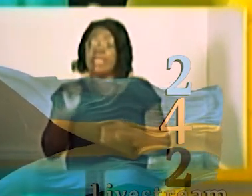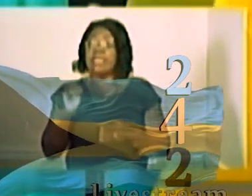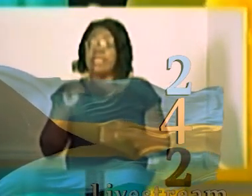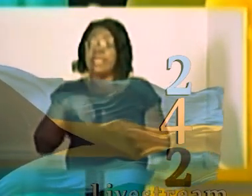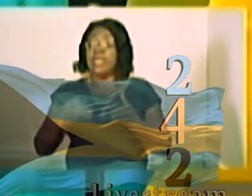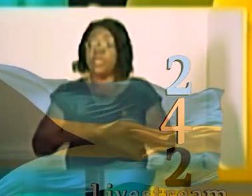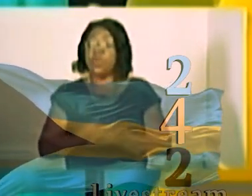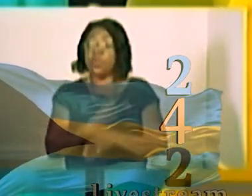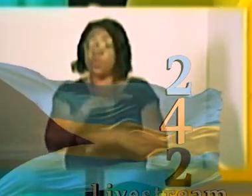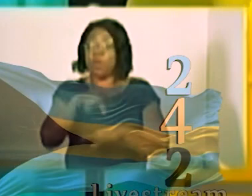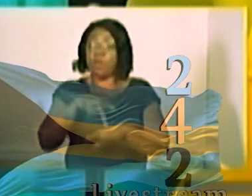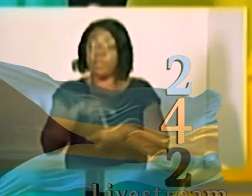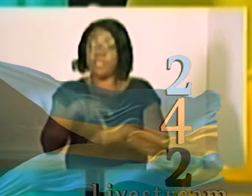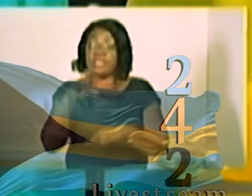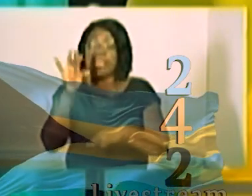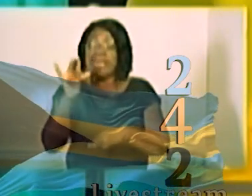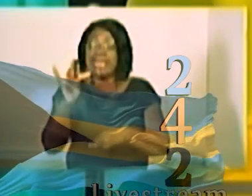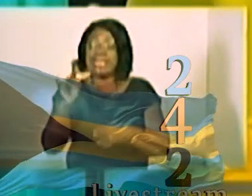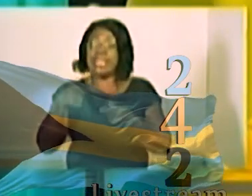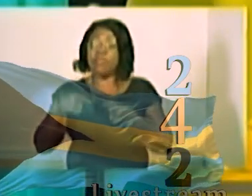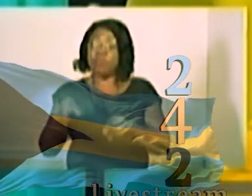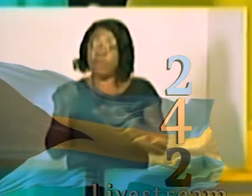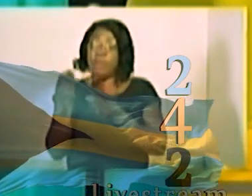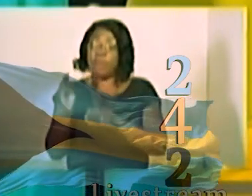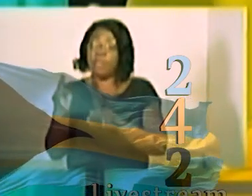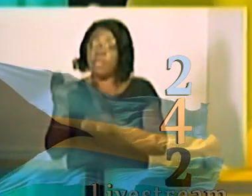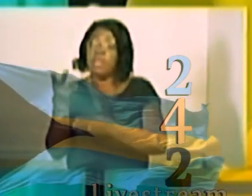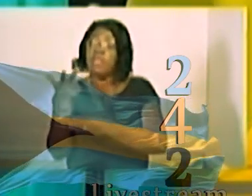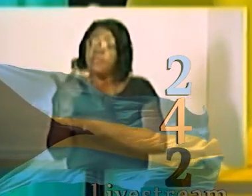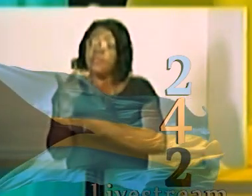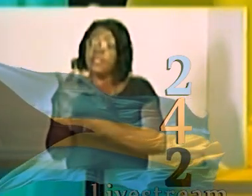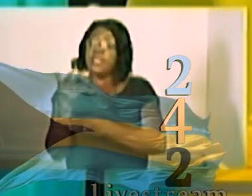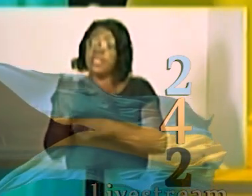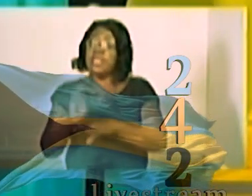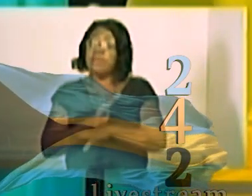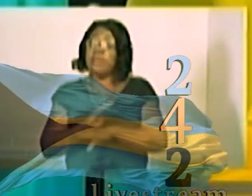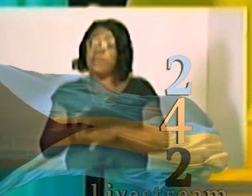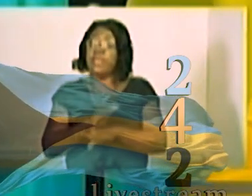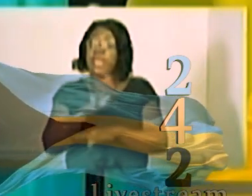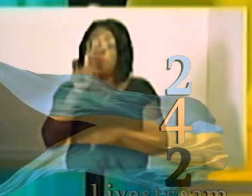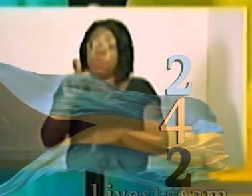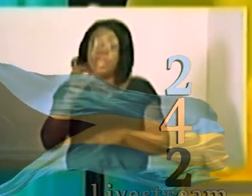Providence, 8 in Grand Bahama, 13 in Bimini, and 1 in Cat Key.